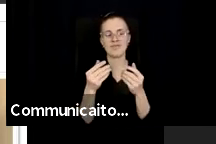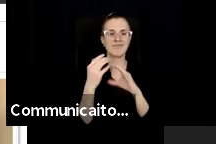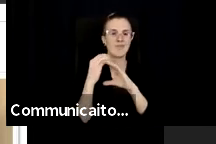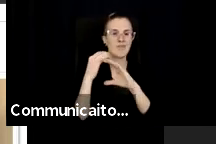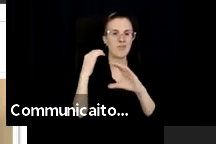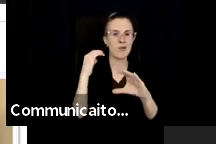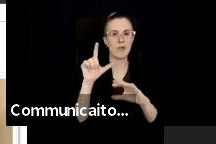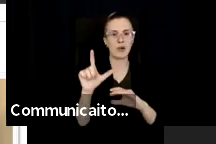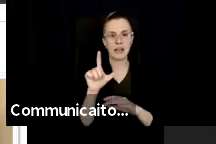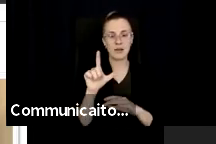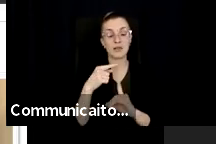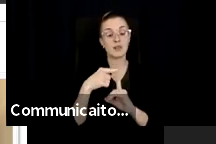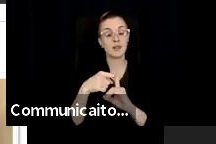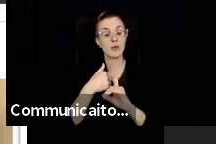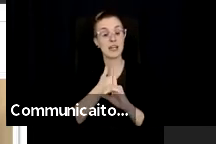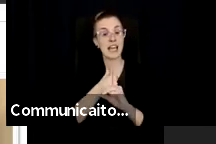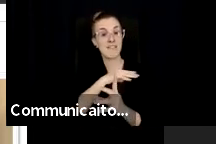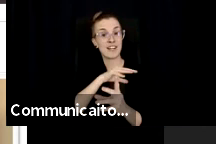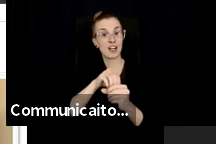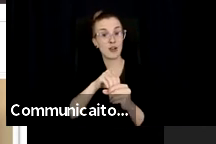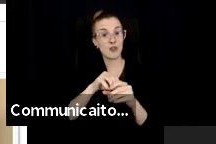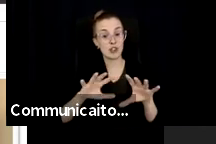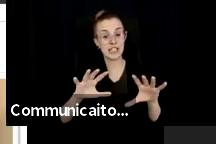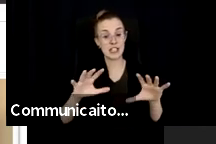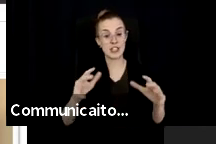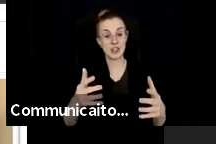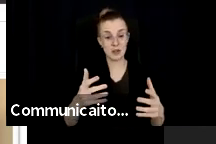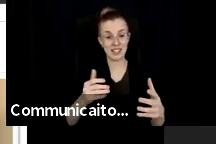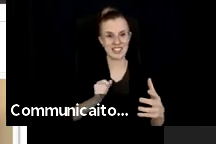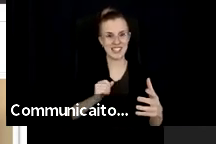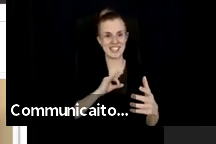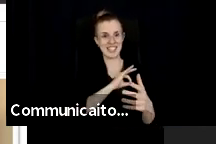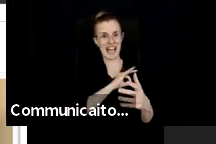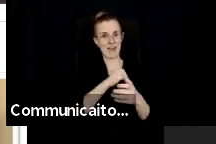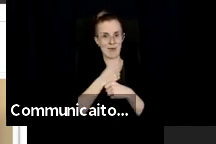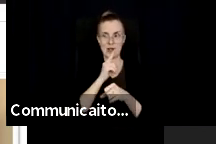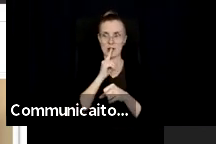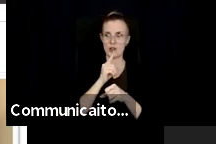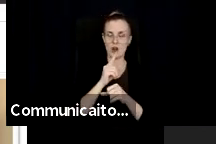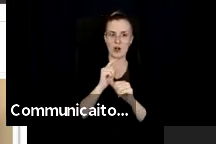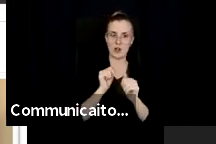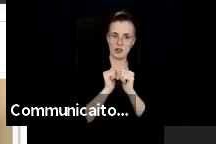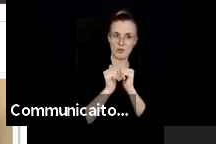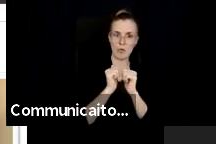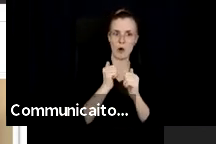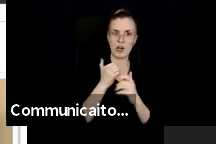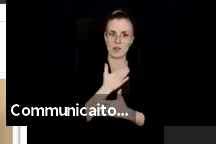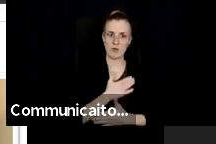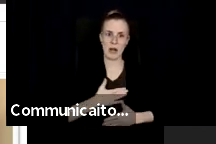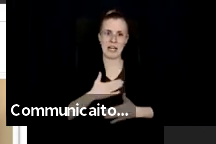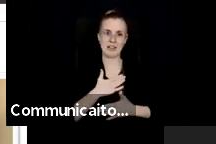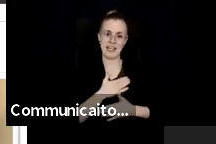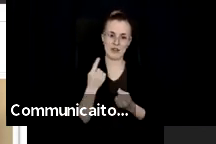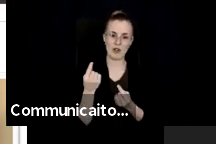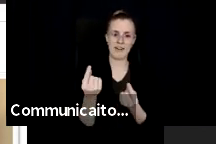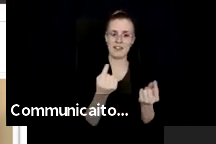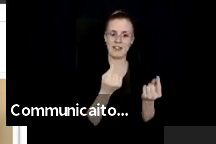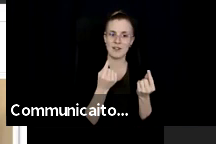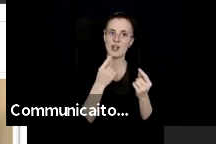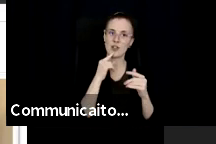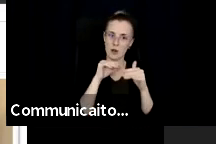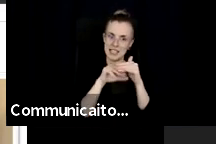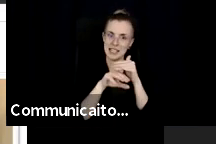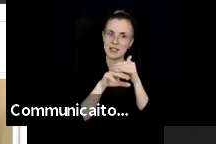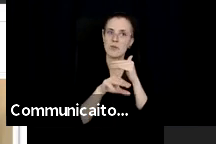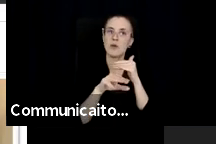have an inclusion unit that is committed to making sports and recreational activities available to adults and children